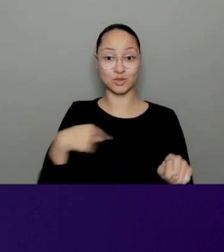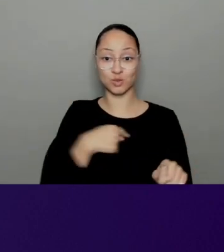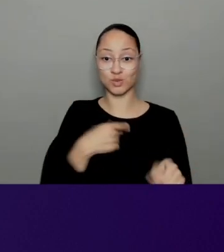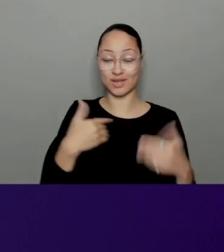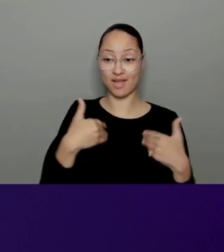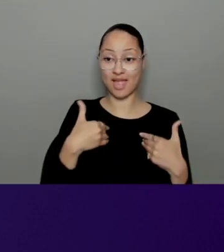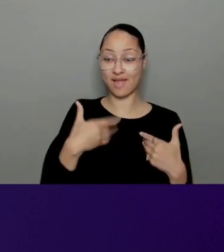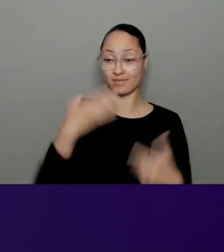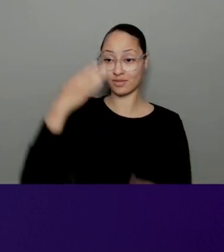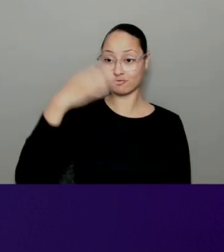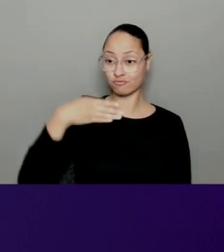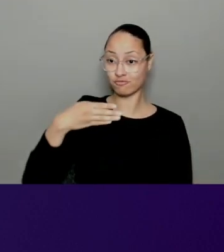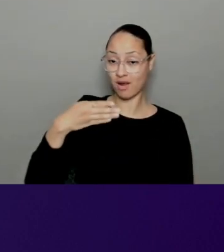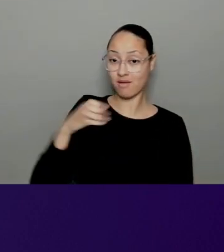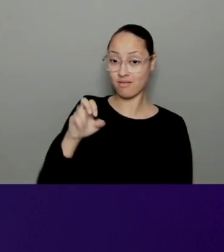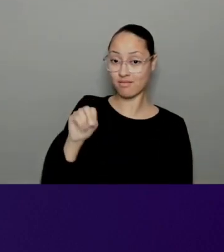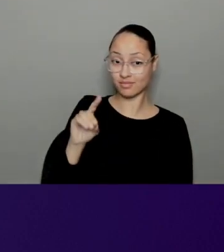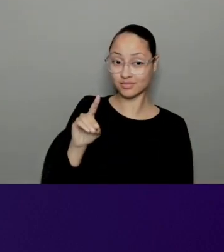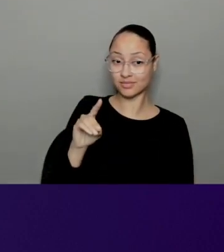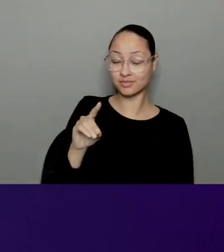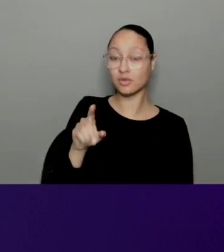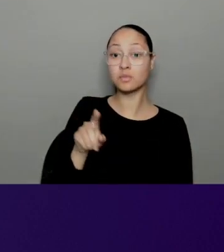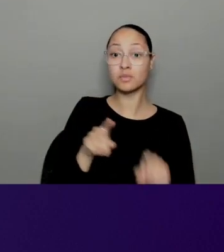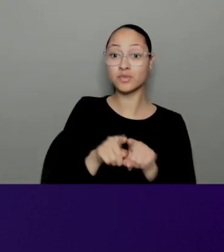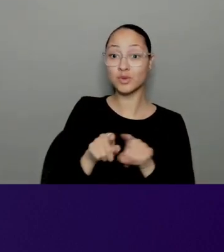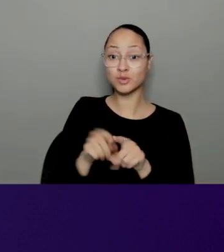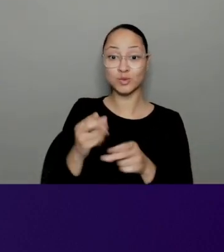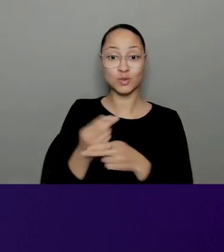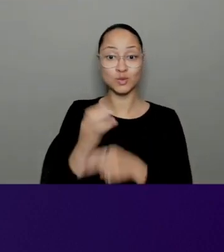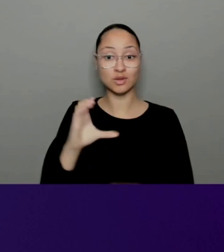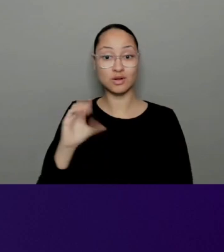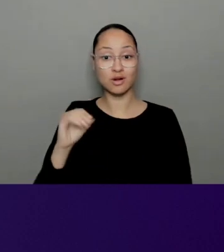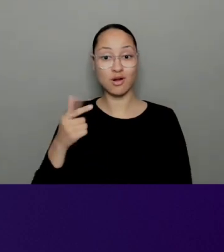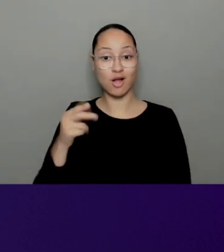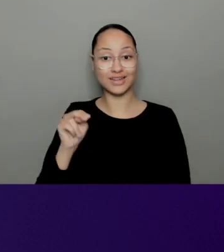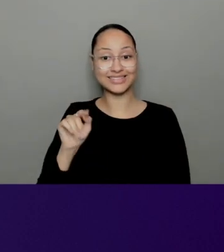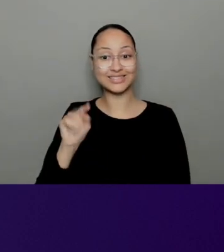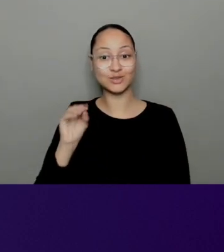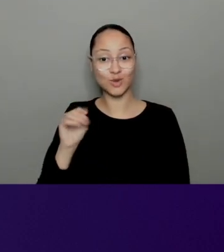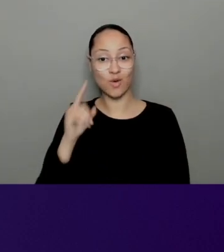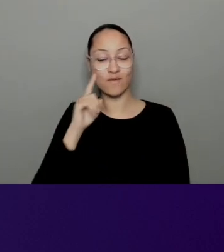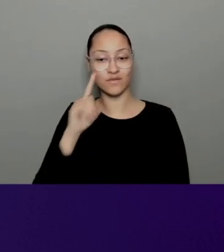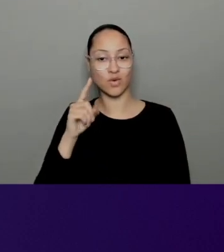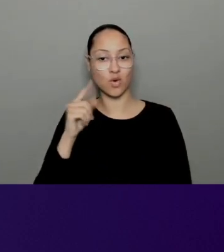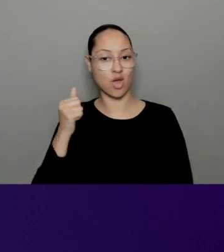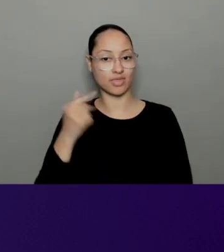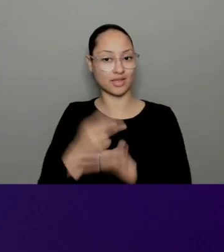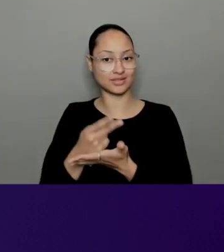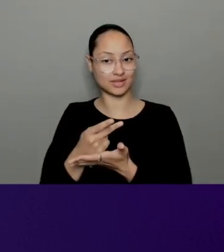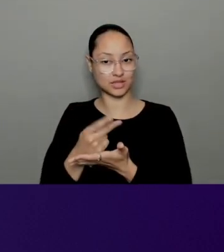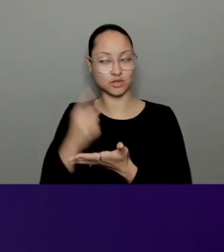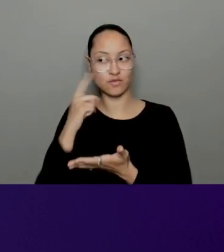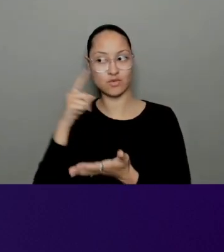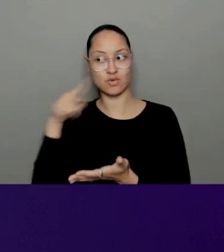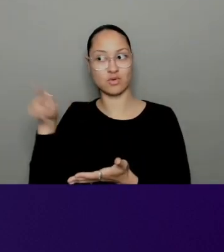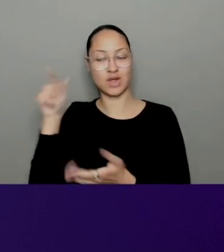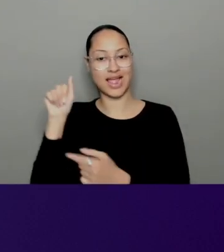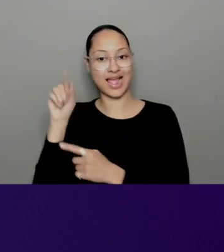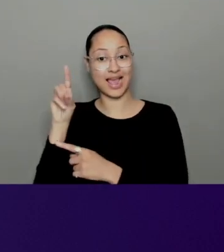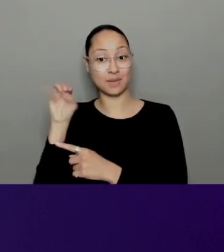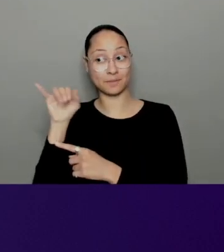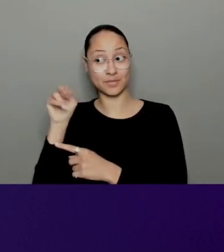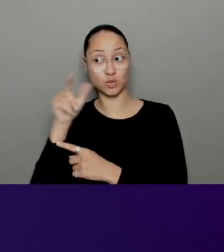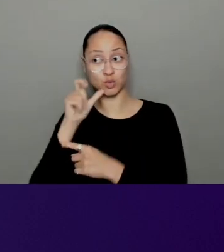also, it has been using Cognito for authentication, where admins or the organizers